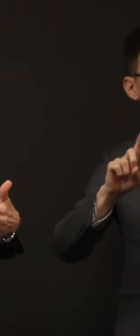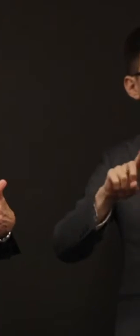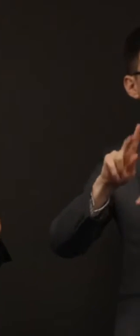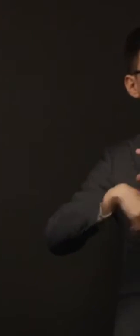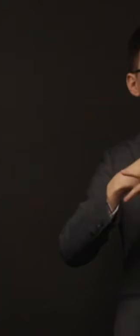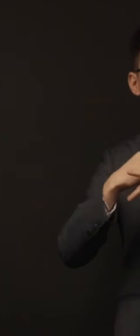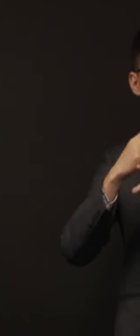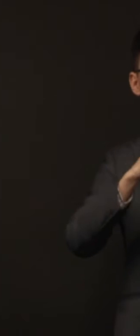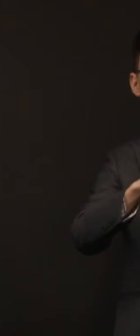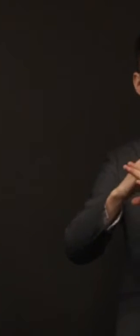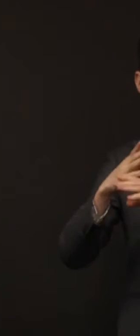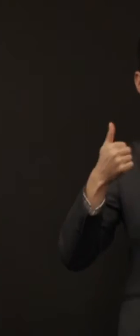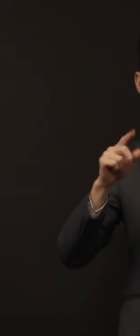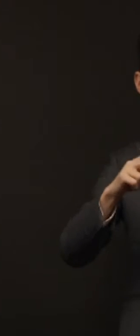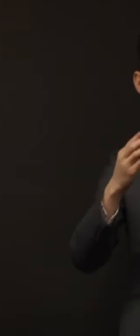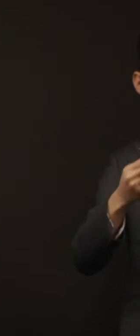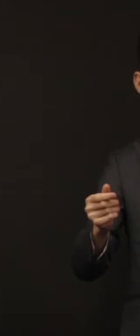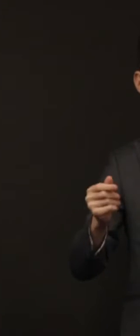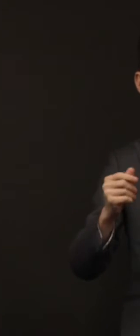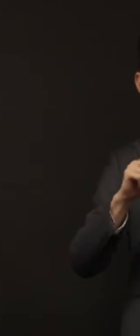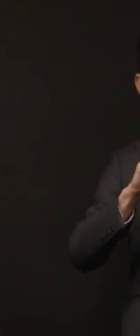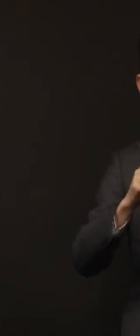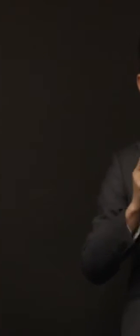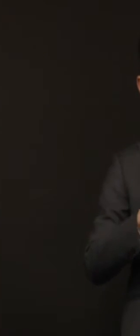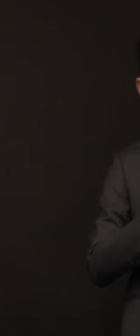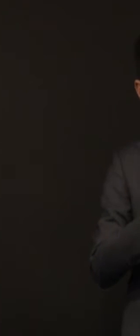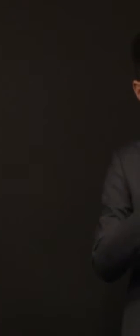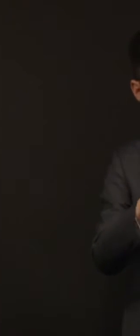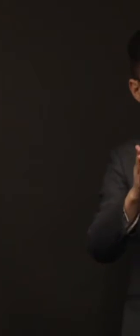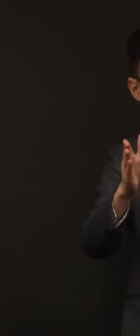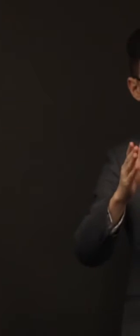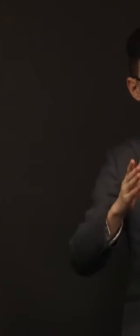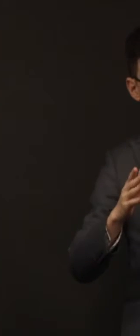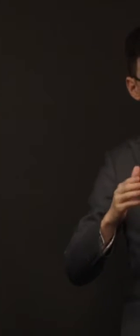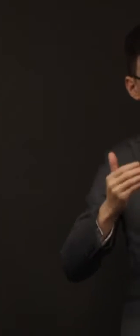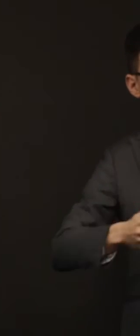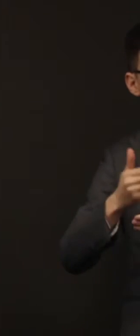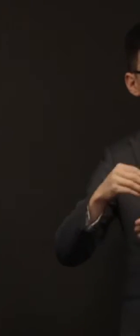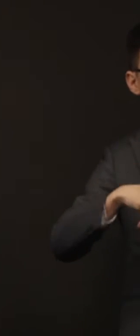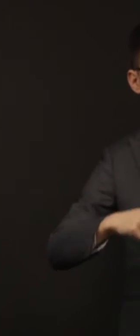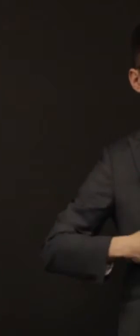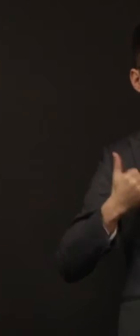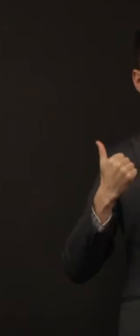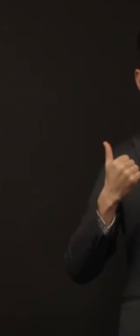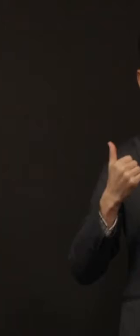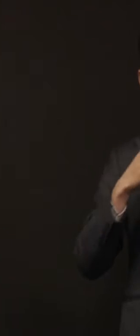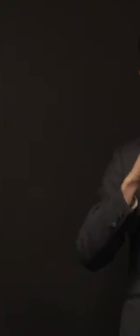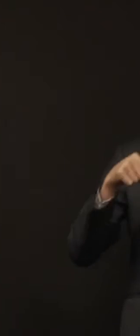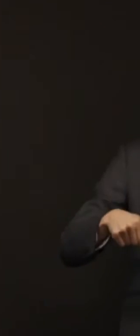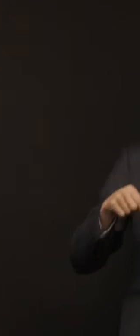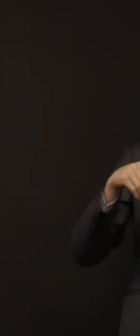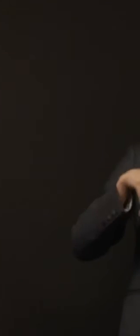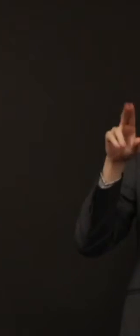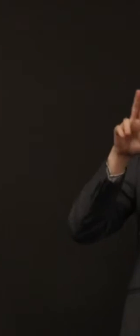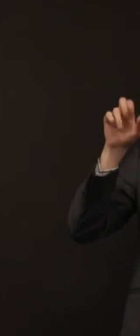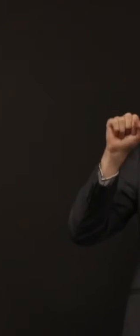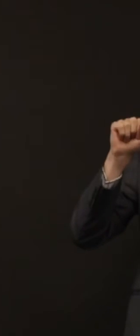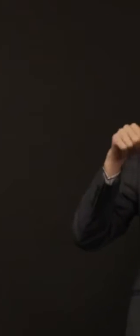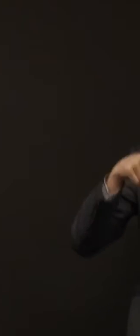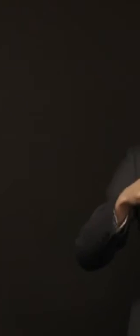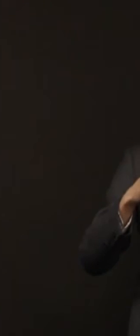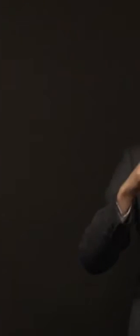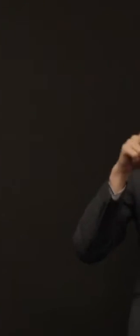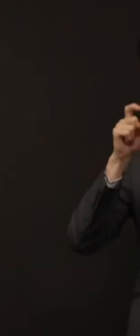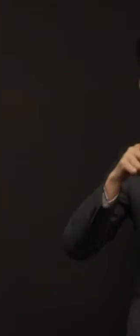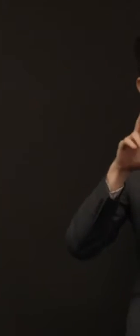barriers to climb over in order to get through life in the United States, which is supposed to be the freest